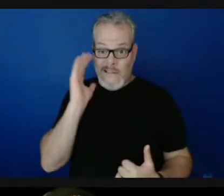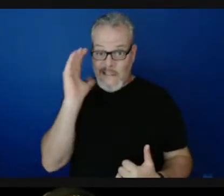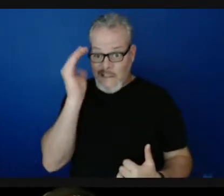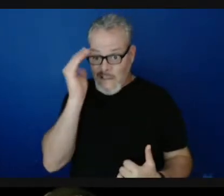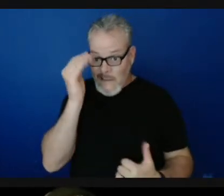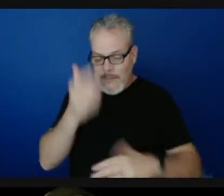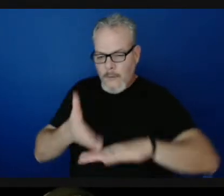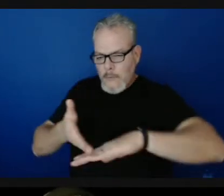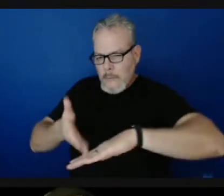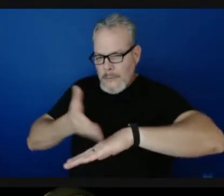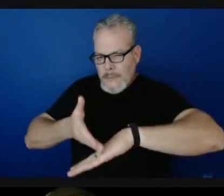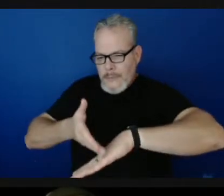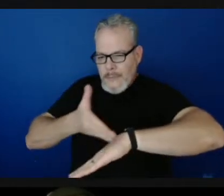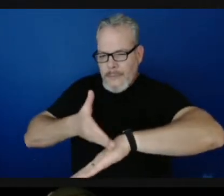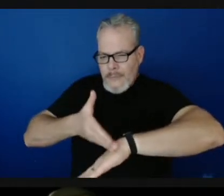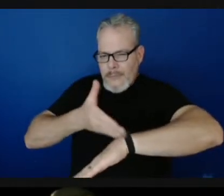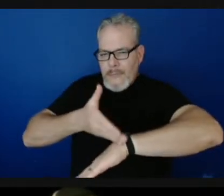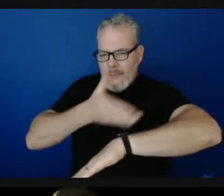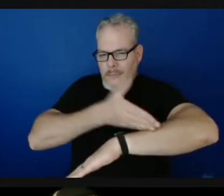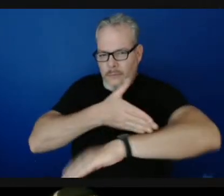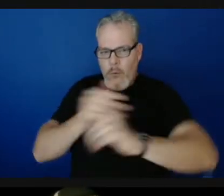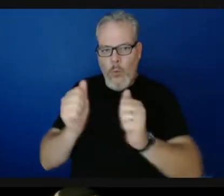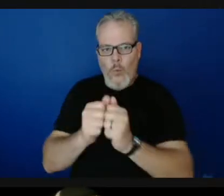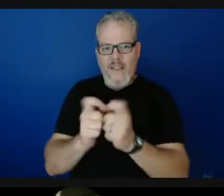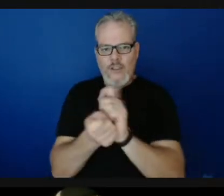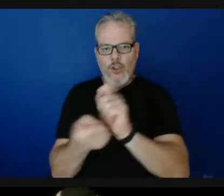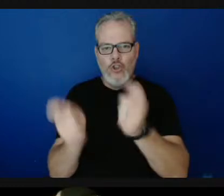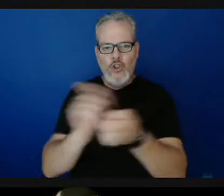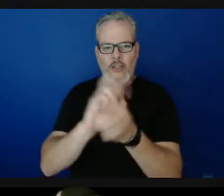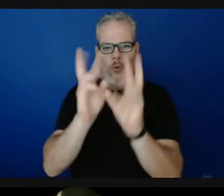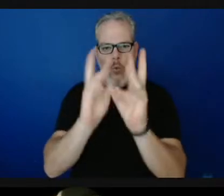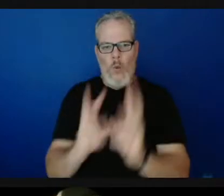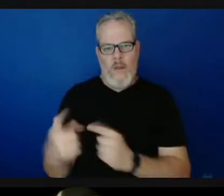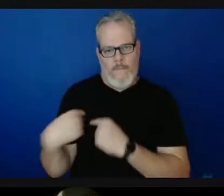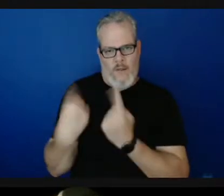the changing weather here in the last day or so.